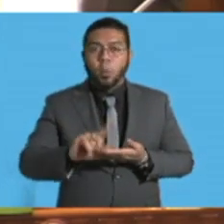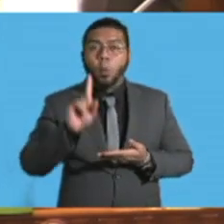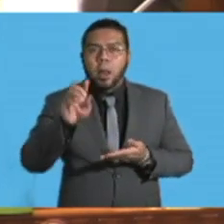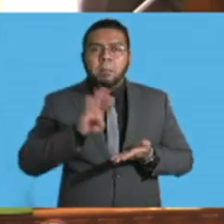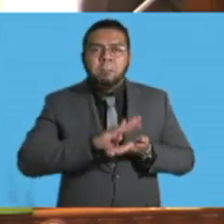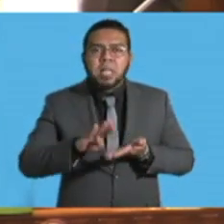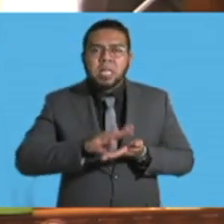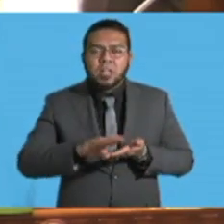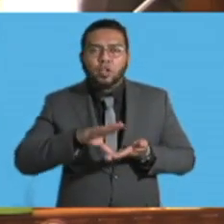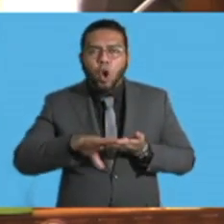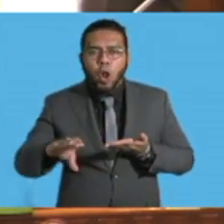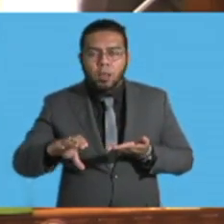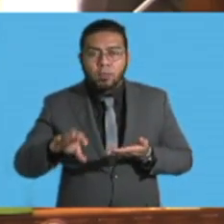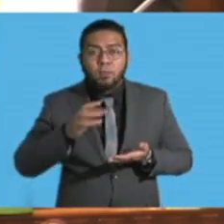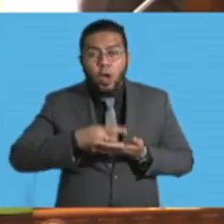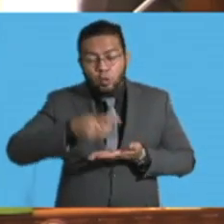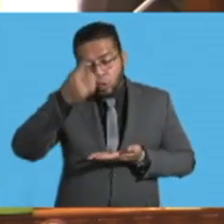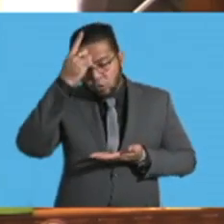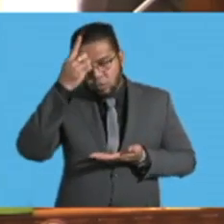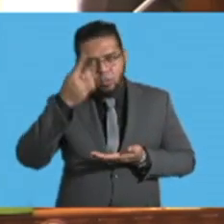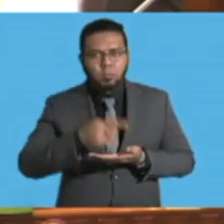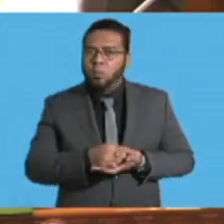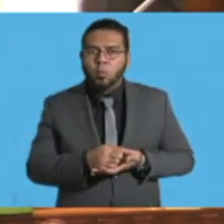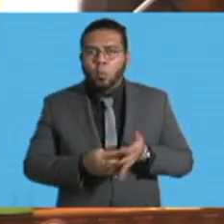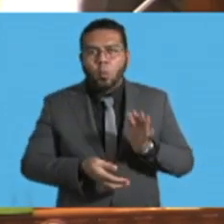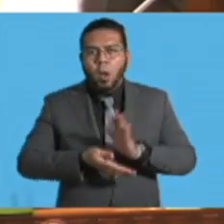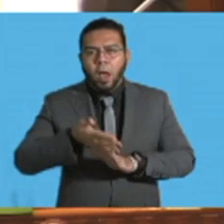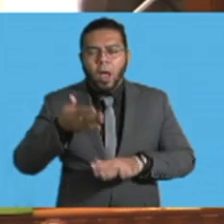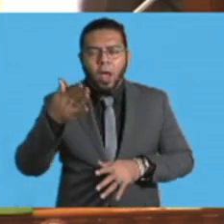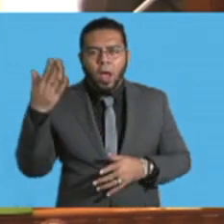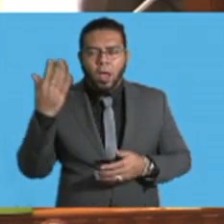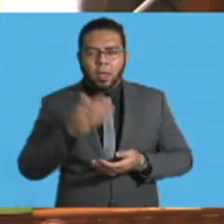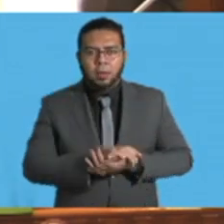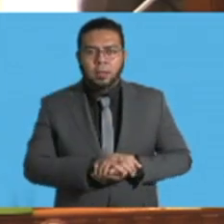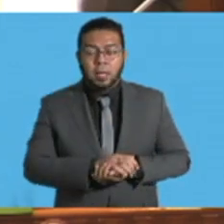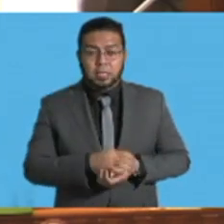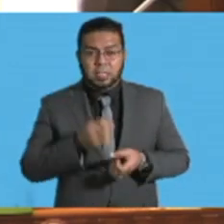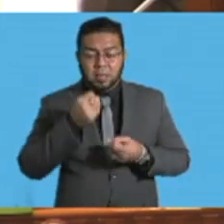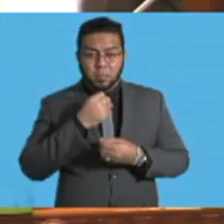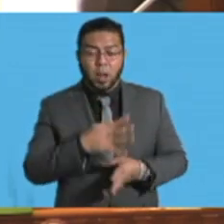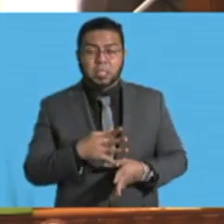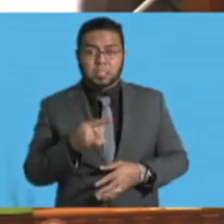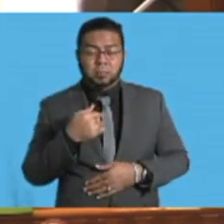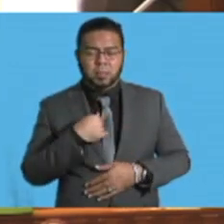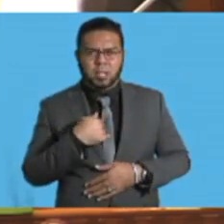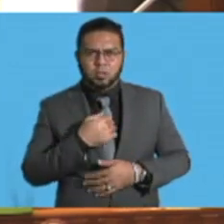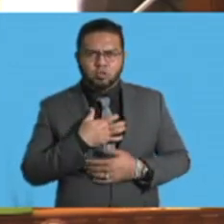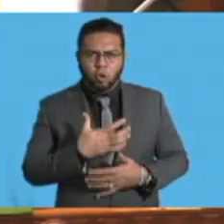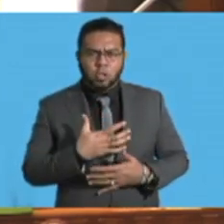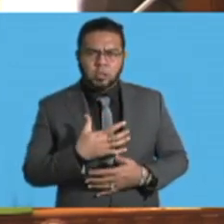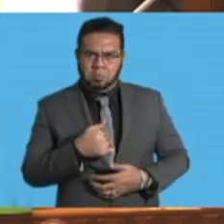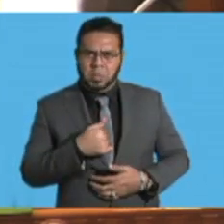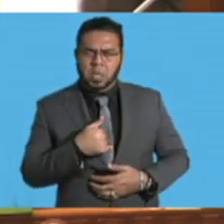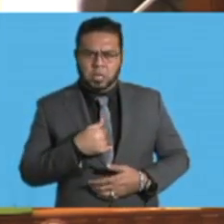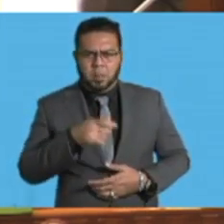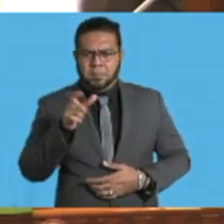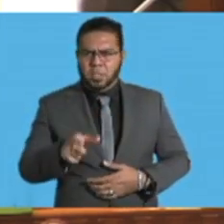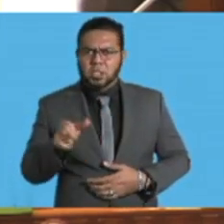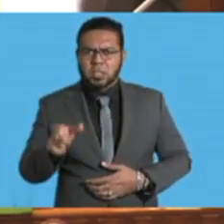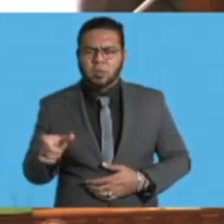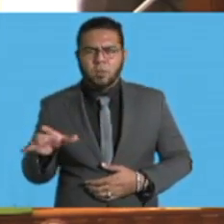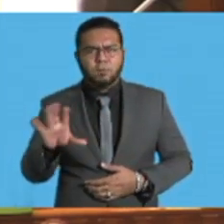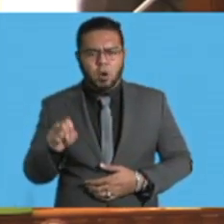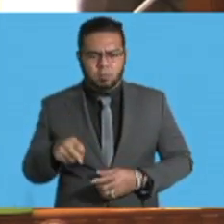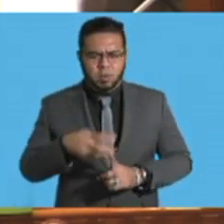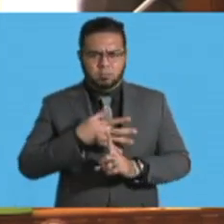itself. Madam Speaker, it surprises me, it shocks me as a person from